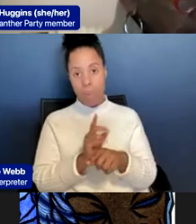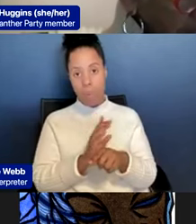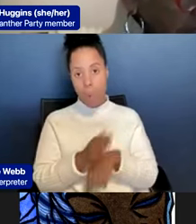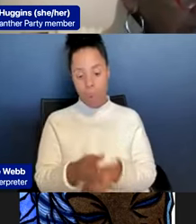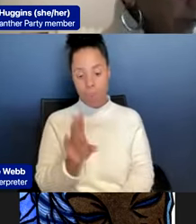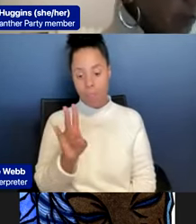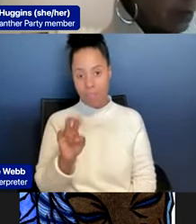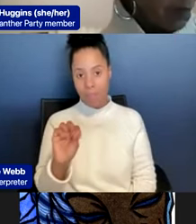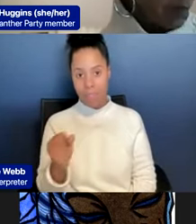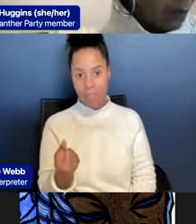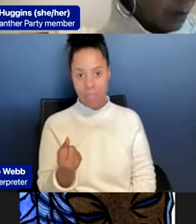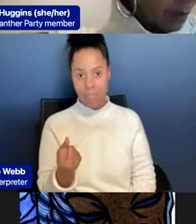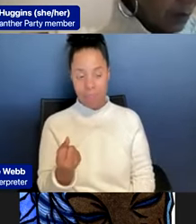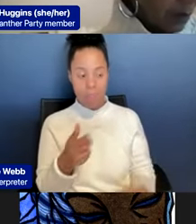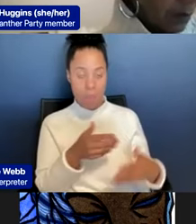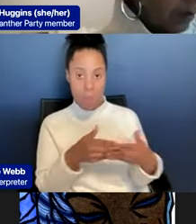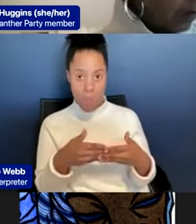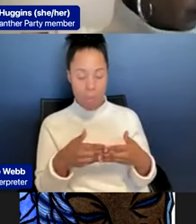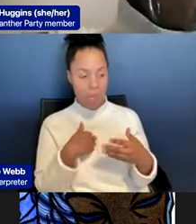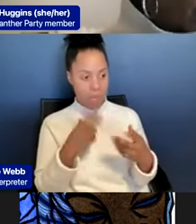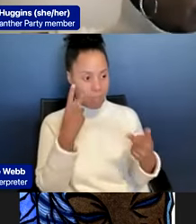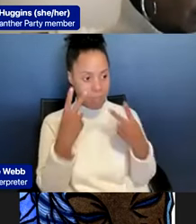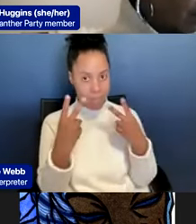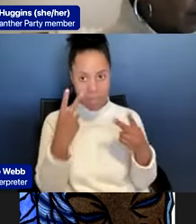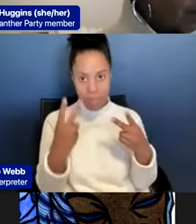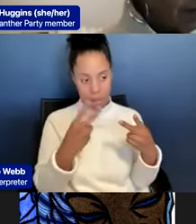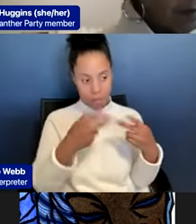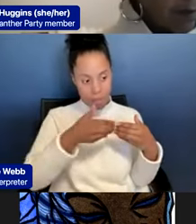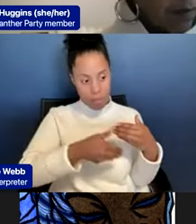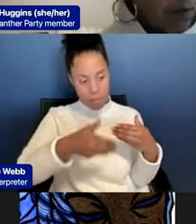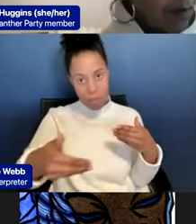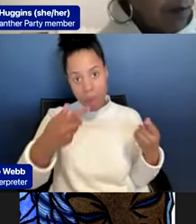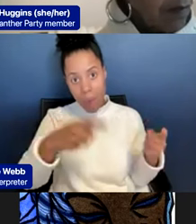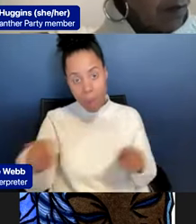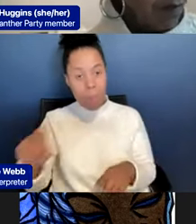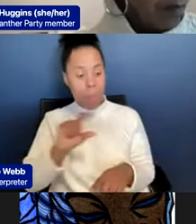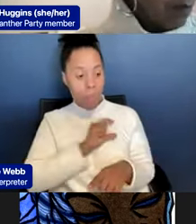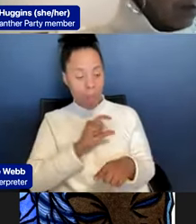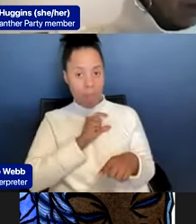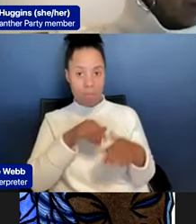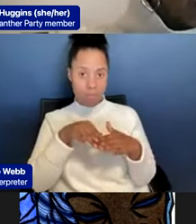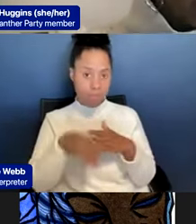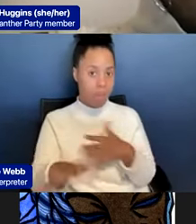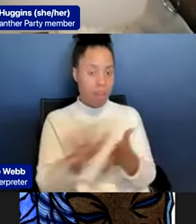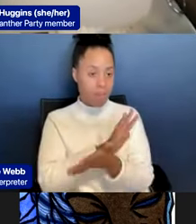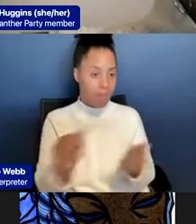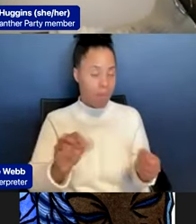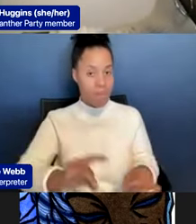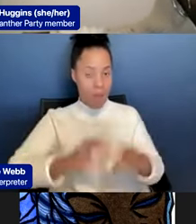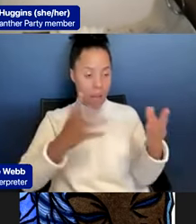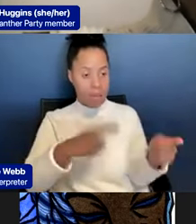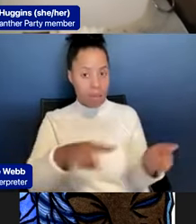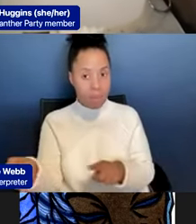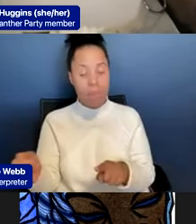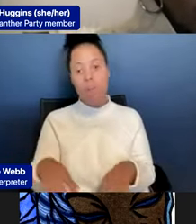who saw the deindustrialization of the cities, the crack trade, the rampant police violence, the idea of empire spoke